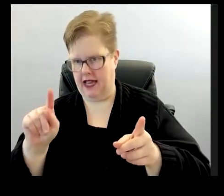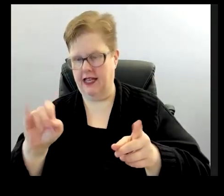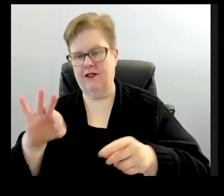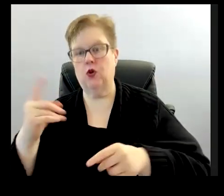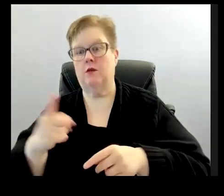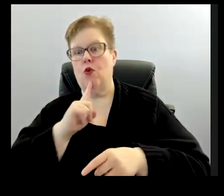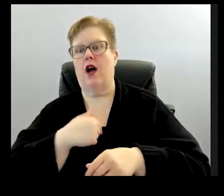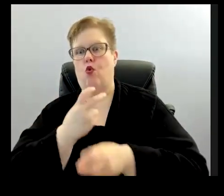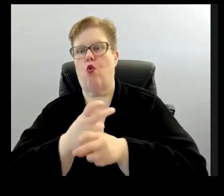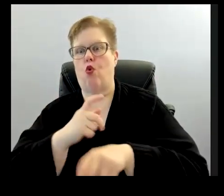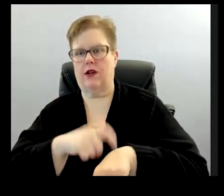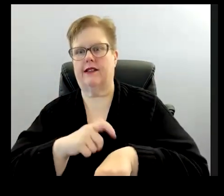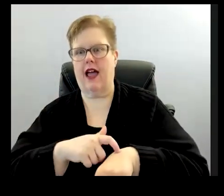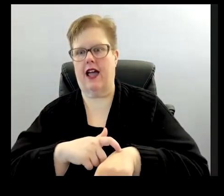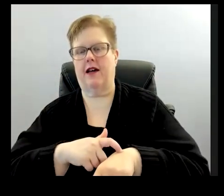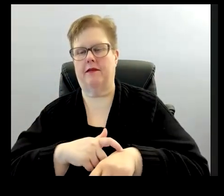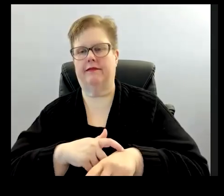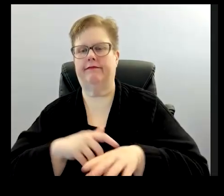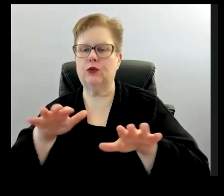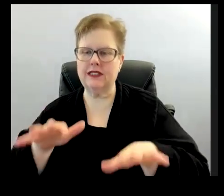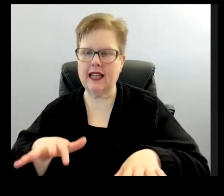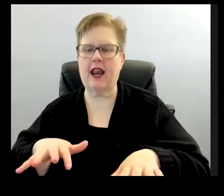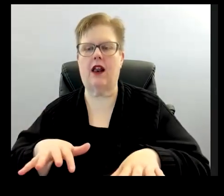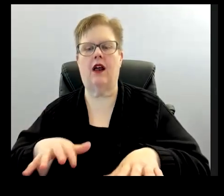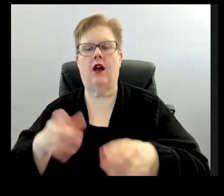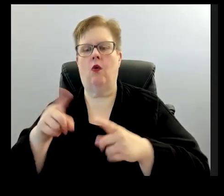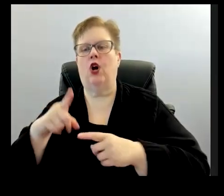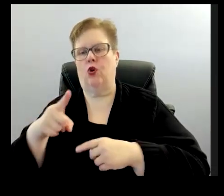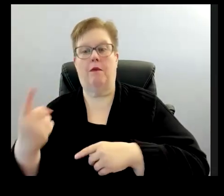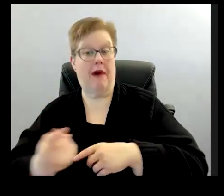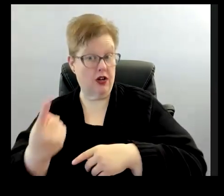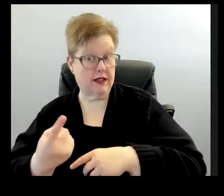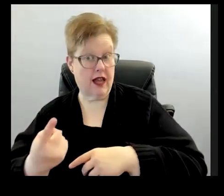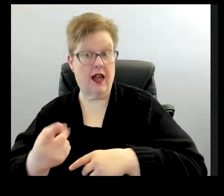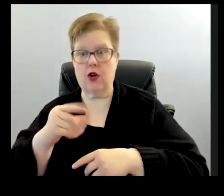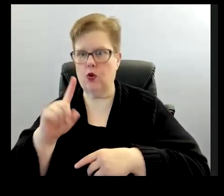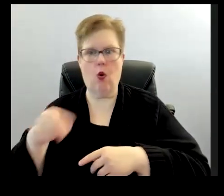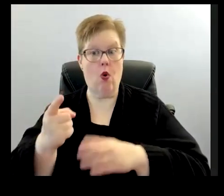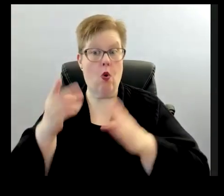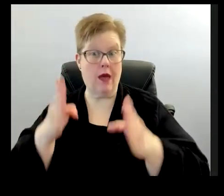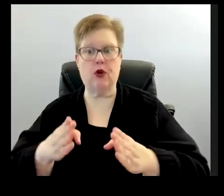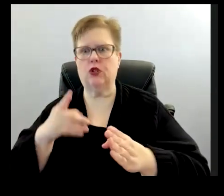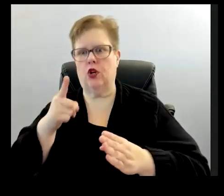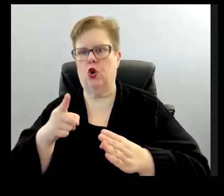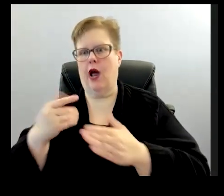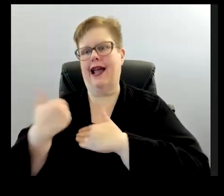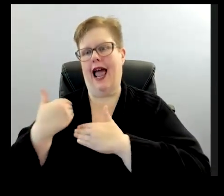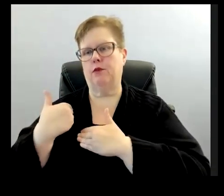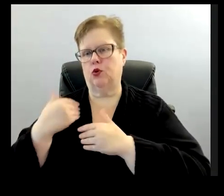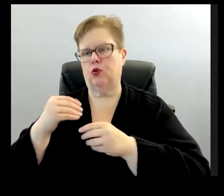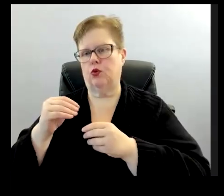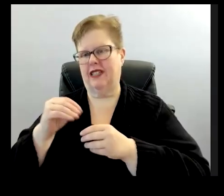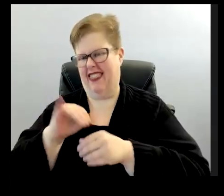who really has a hard time just getting yourself to really settle when you are by yourself and you are the only person you are accountable to in the